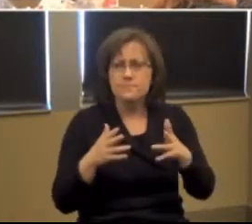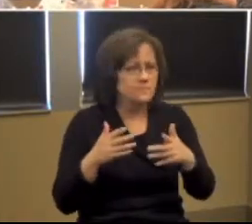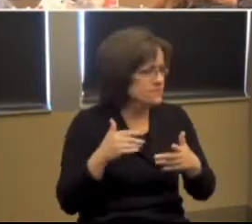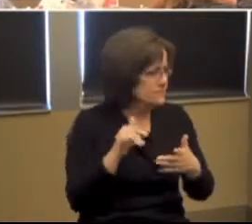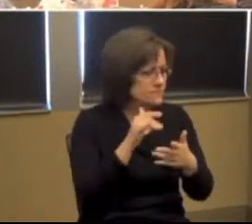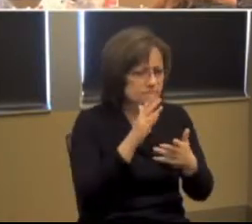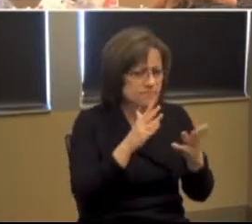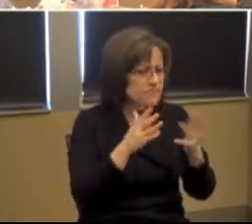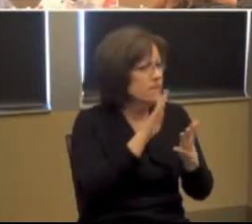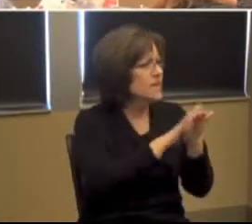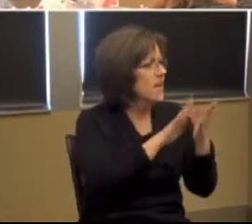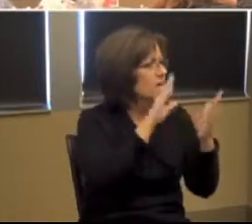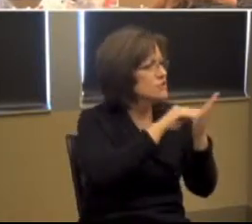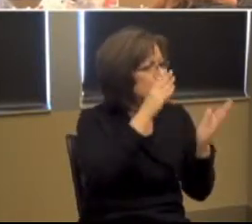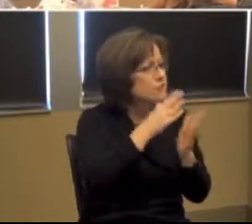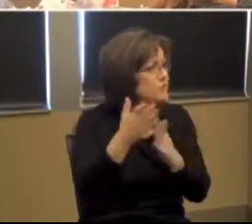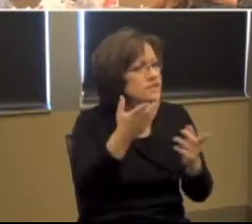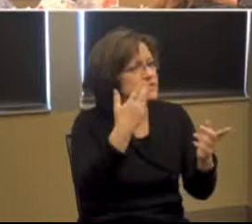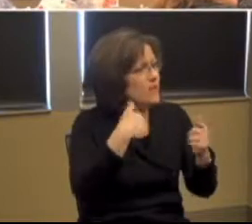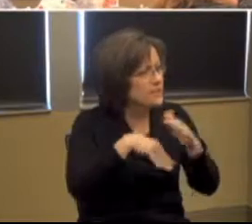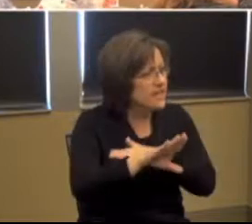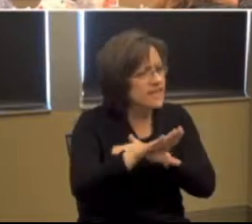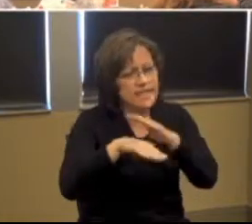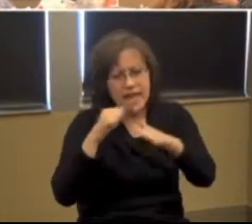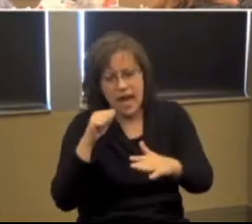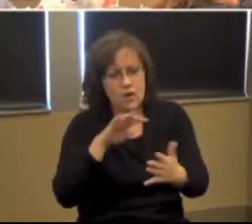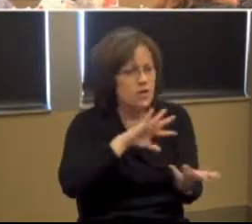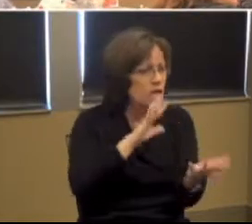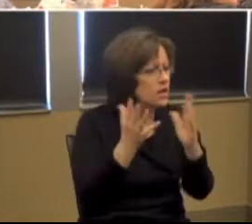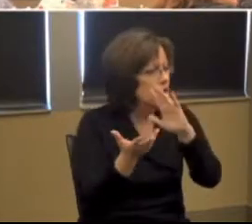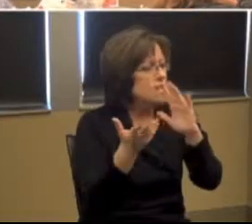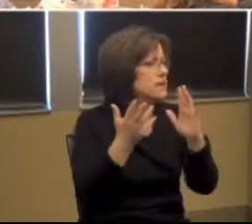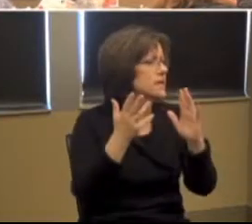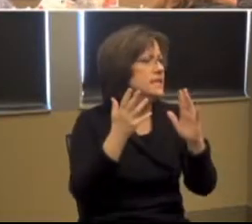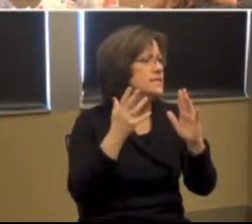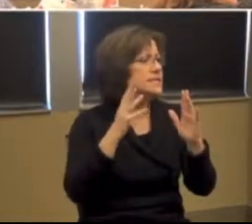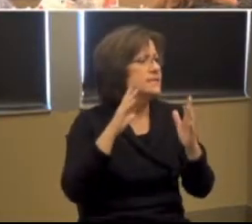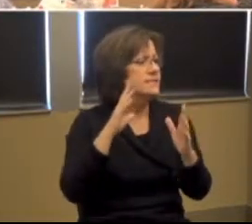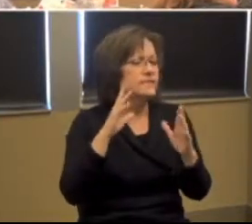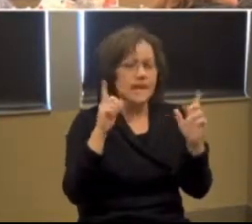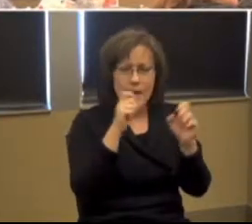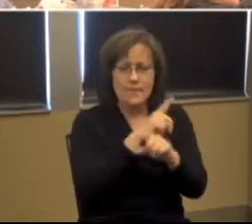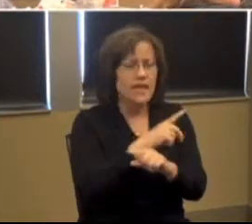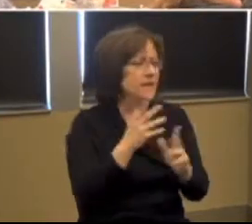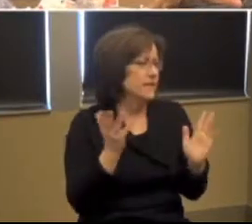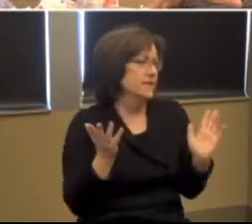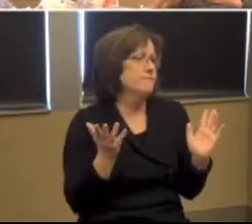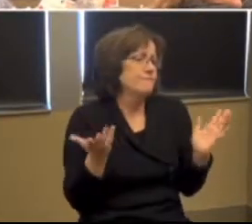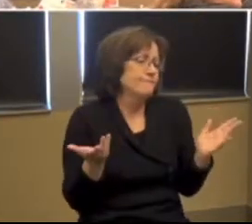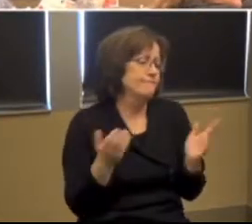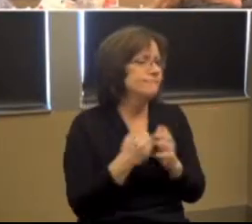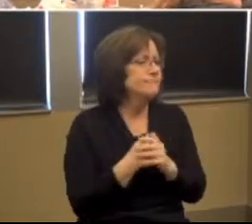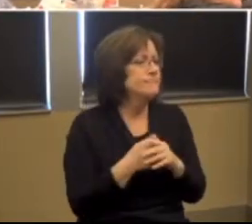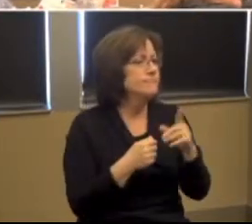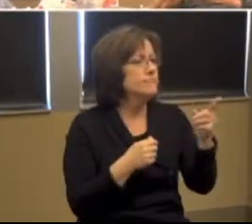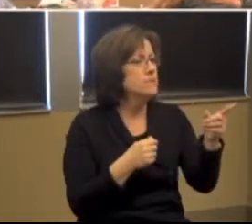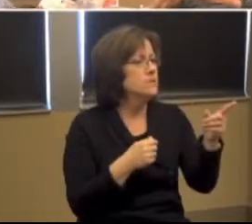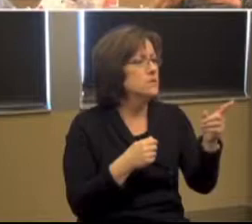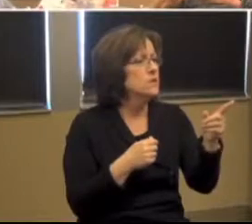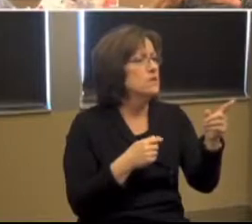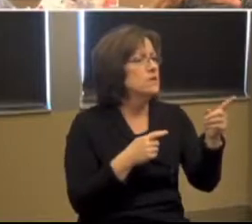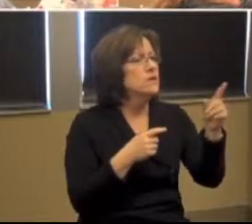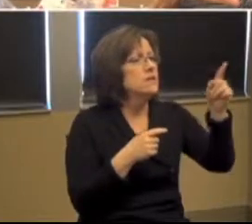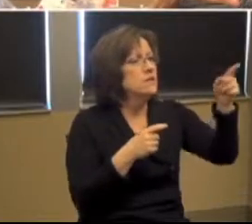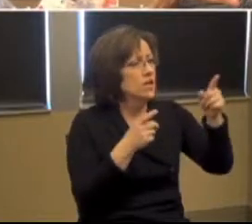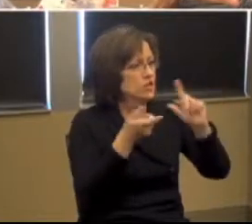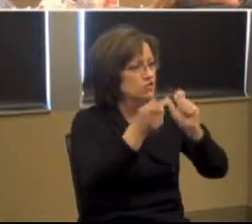aspect of college students coming in and out, and it just becomes very, very complicated. Yes, ma'am? When there's a change in the